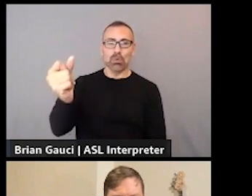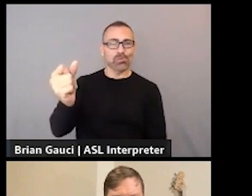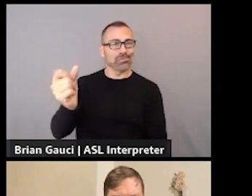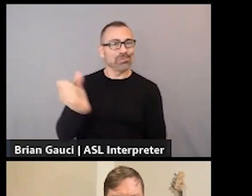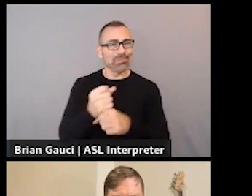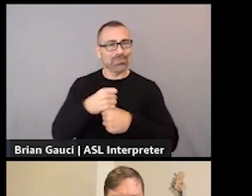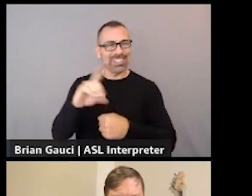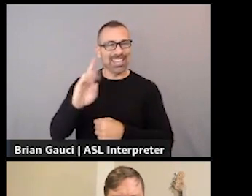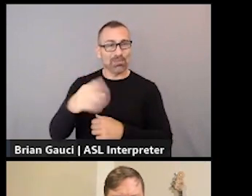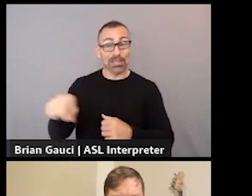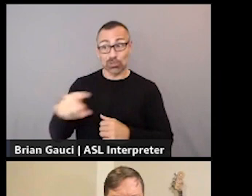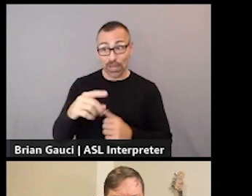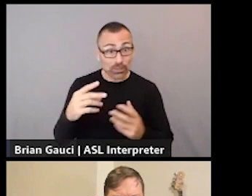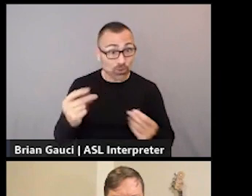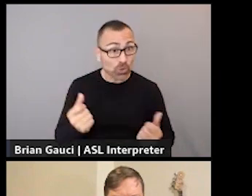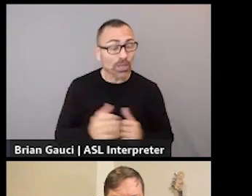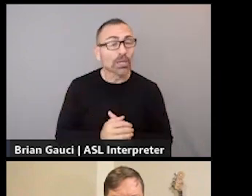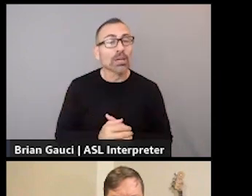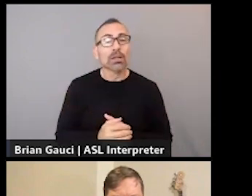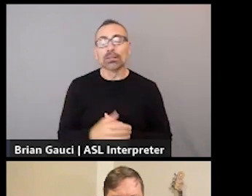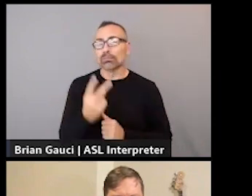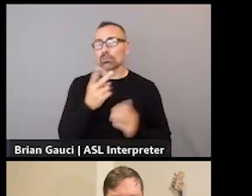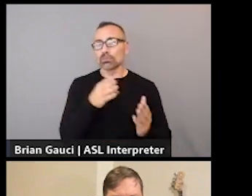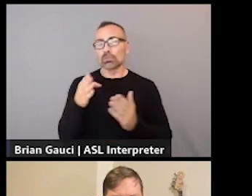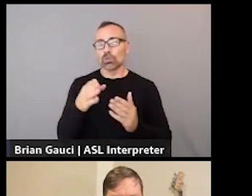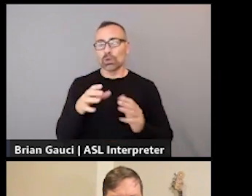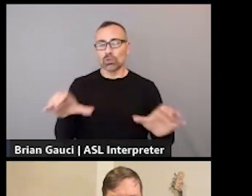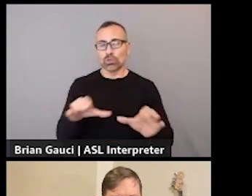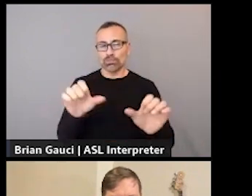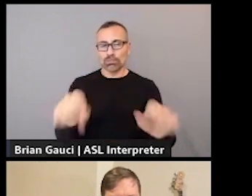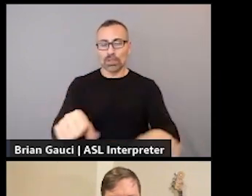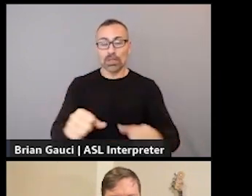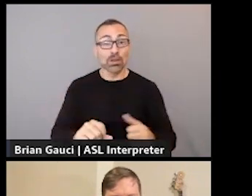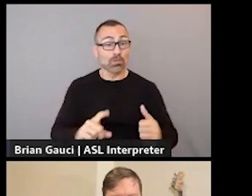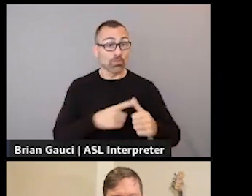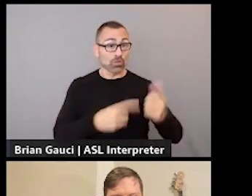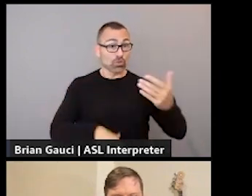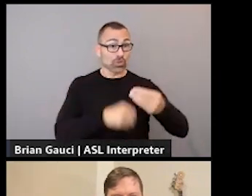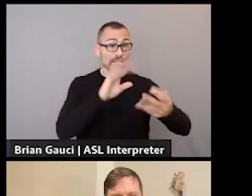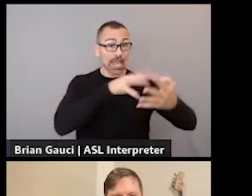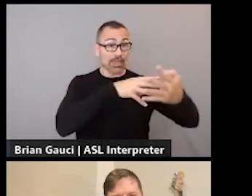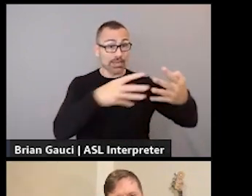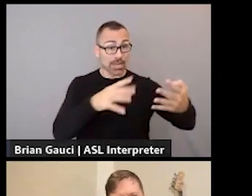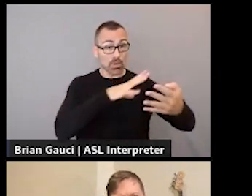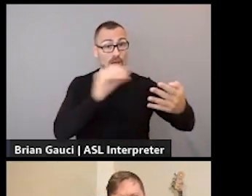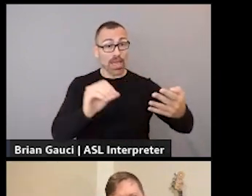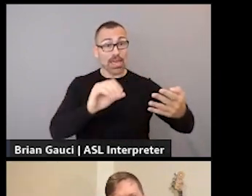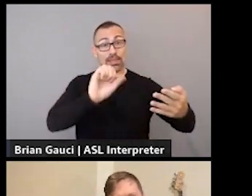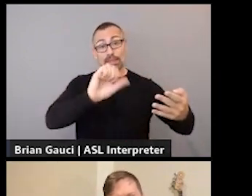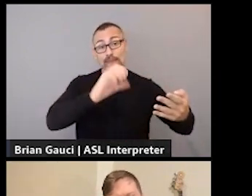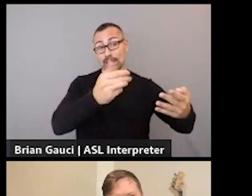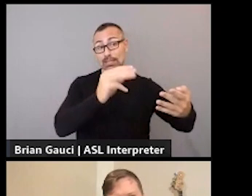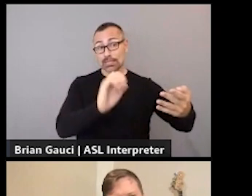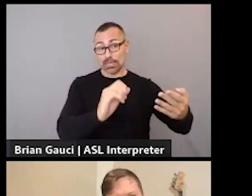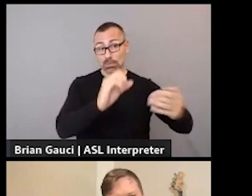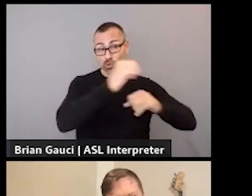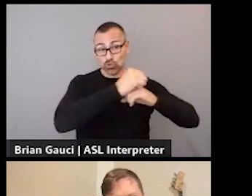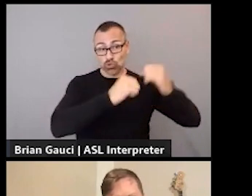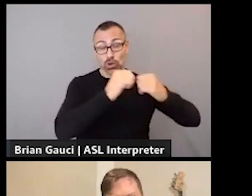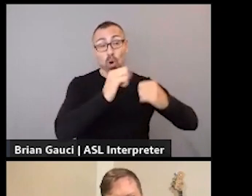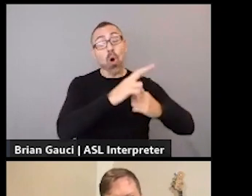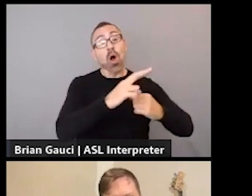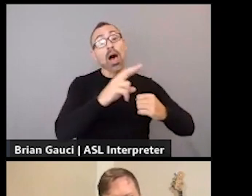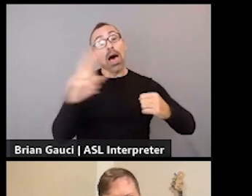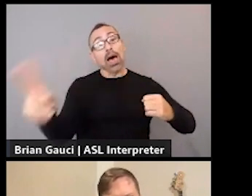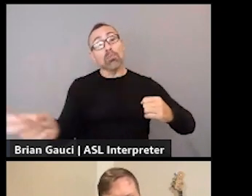now, you can do this in two ways. You can first add the table and add the schema structure and then grab the data. Or you